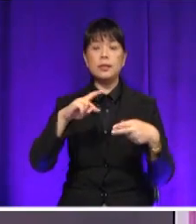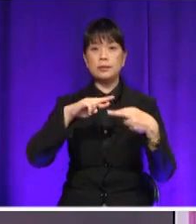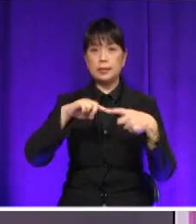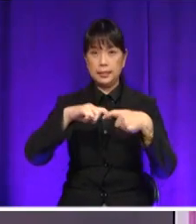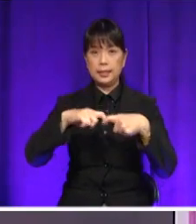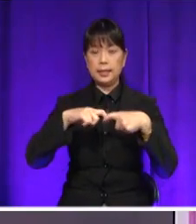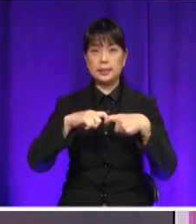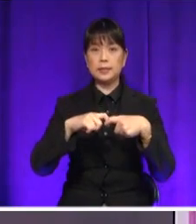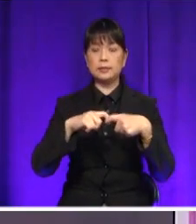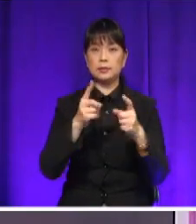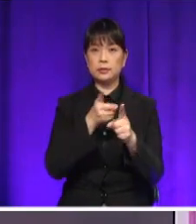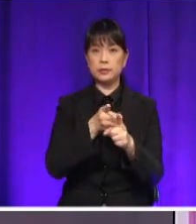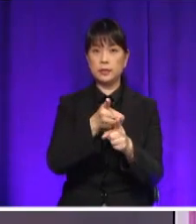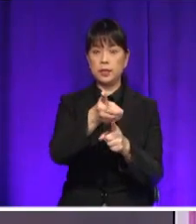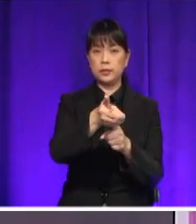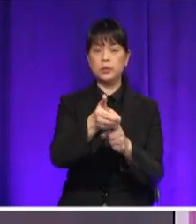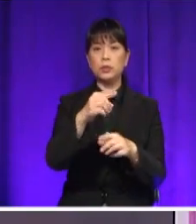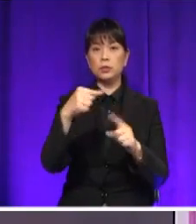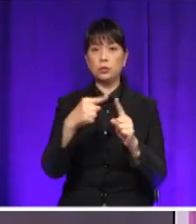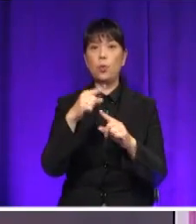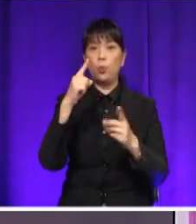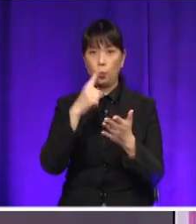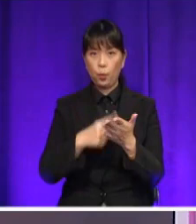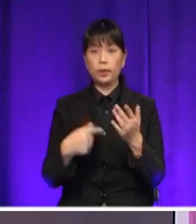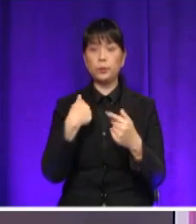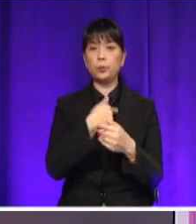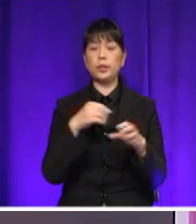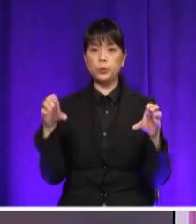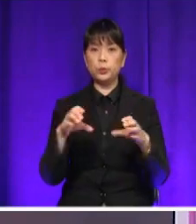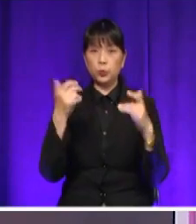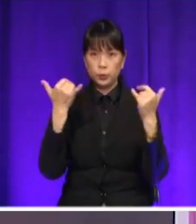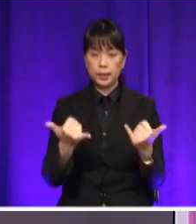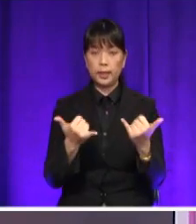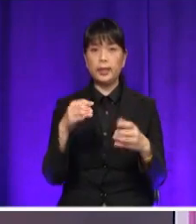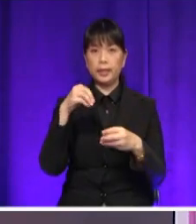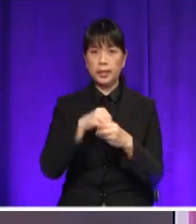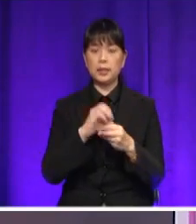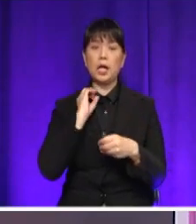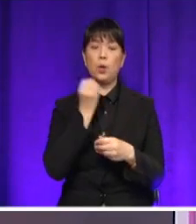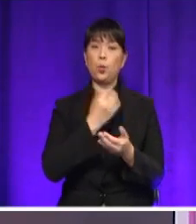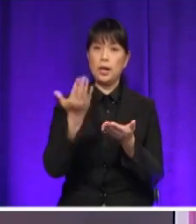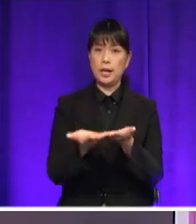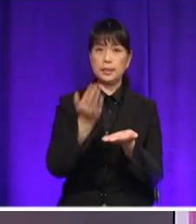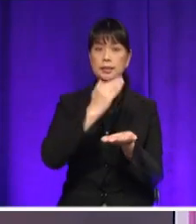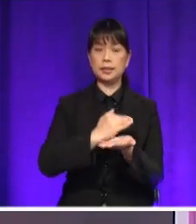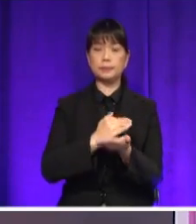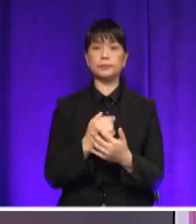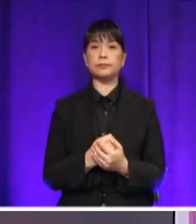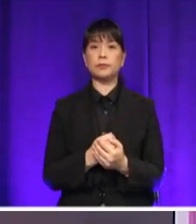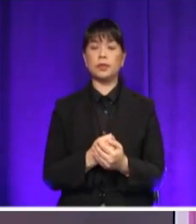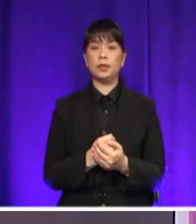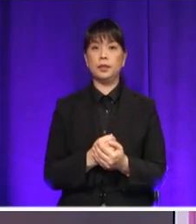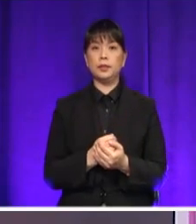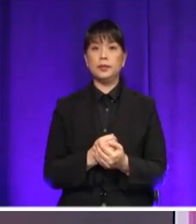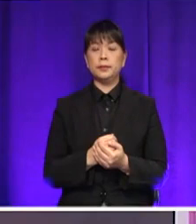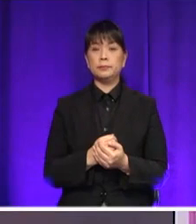directly to what we are doing today in our lesson. And I will just do a quick, not summary, but just